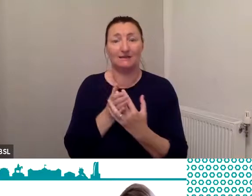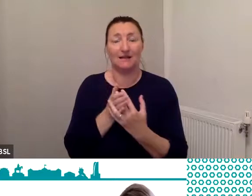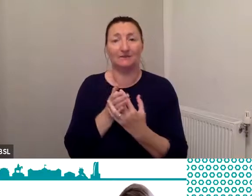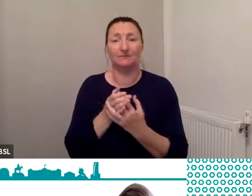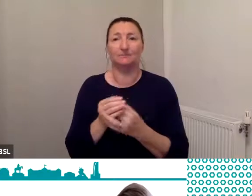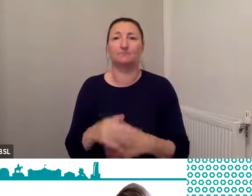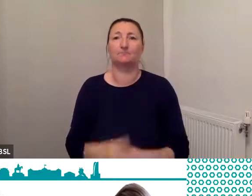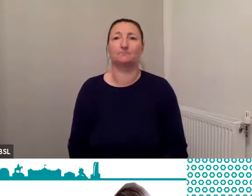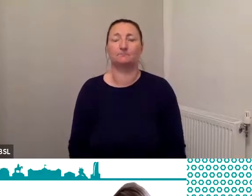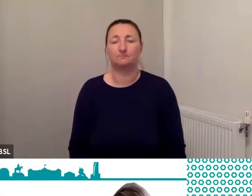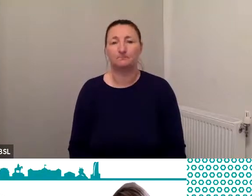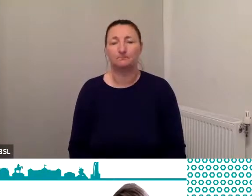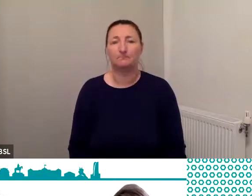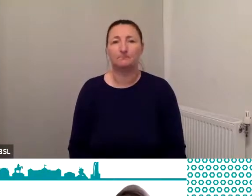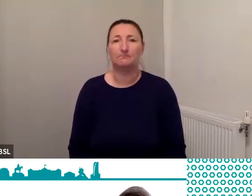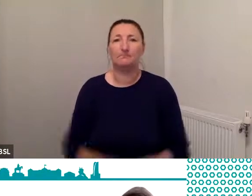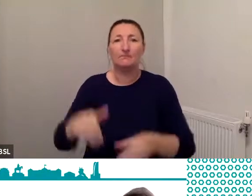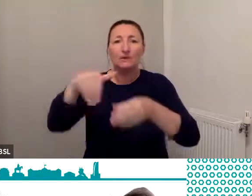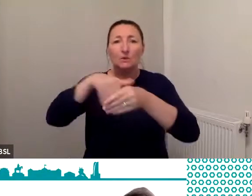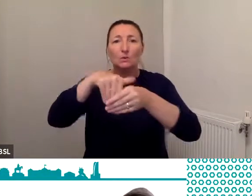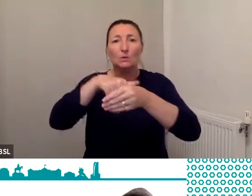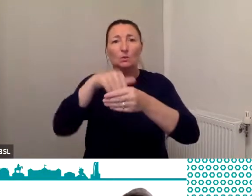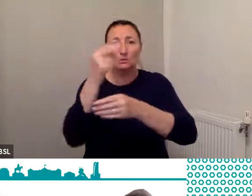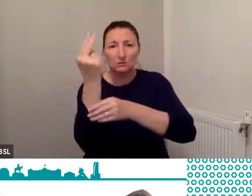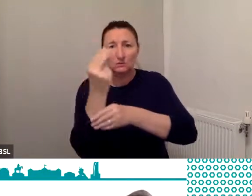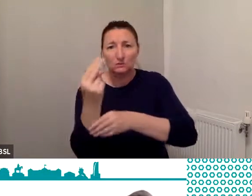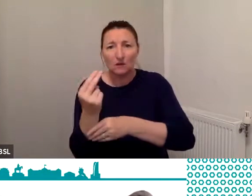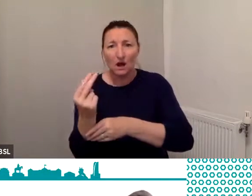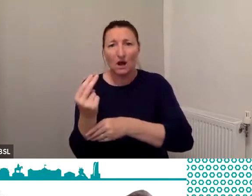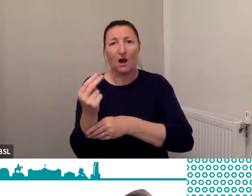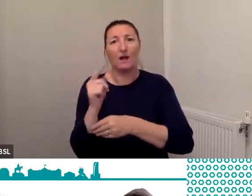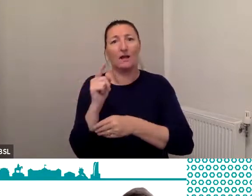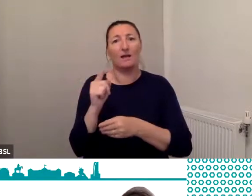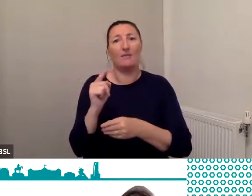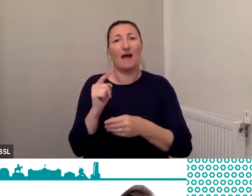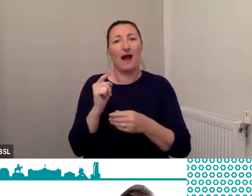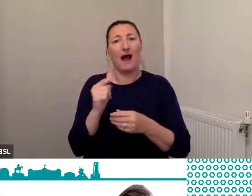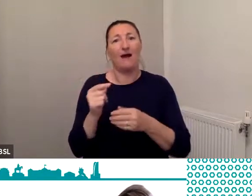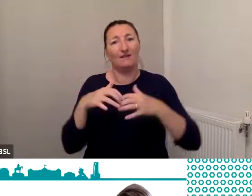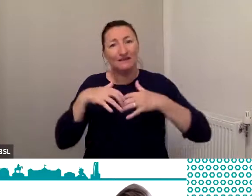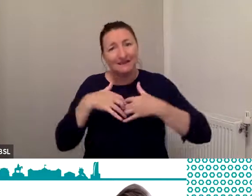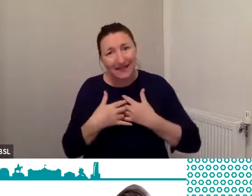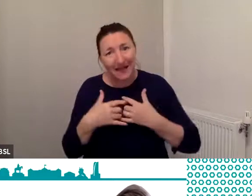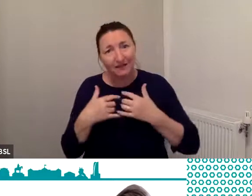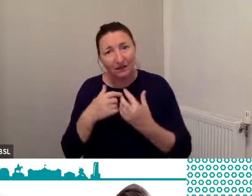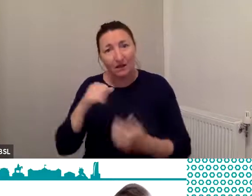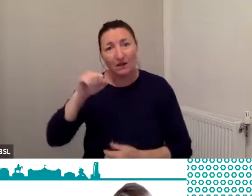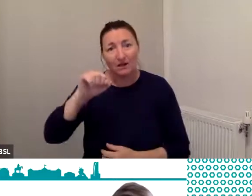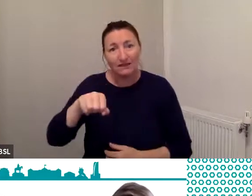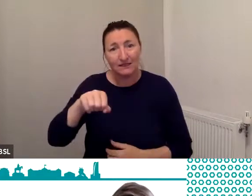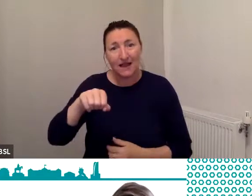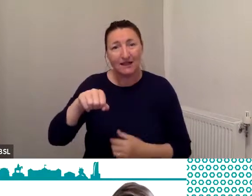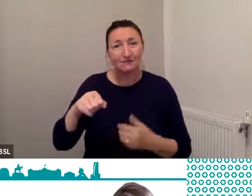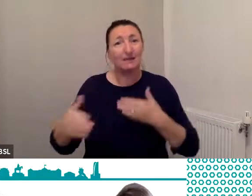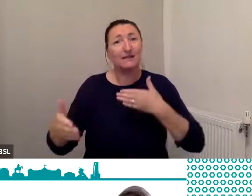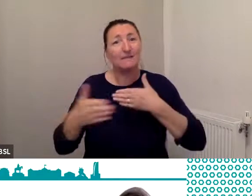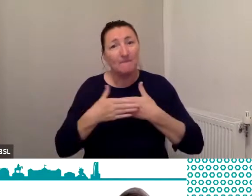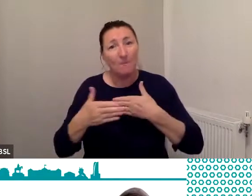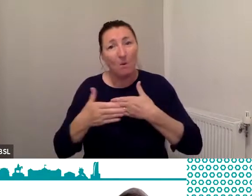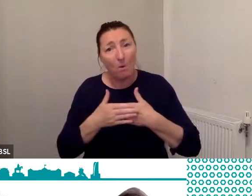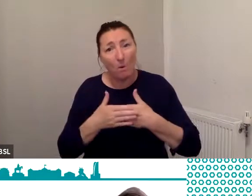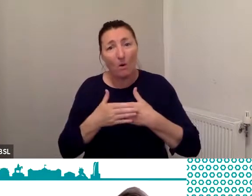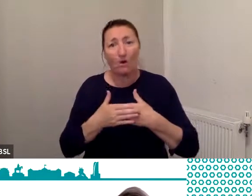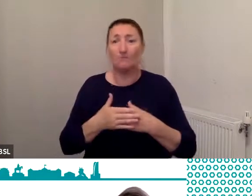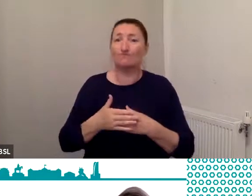Thirdly, an inclusive design approach and vision that goes beyond those minimum technical standards for accessibility is so important to make sure